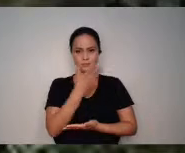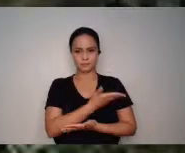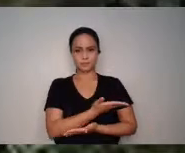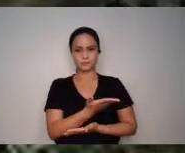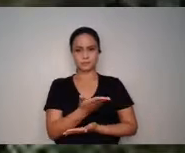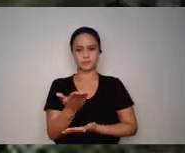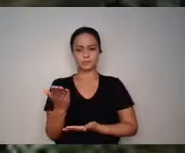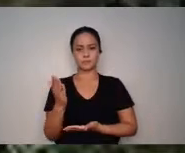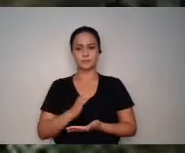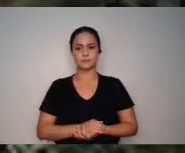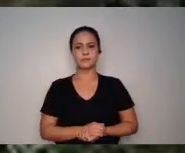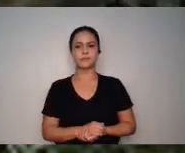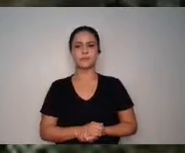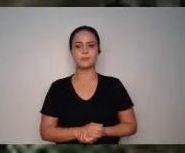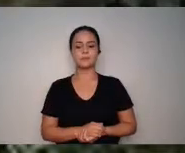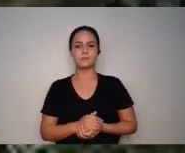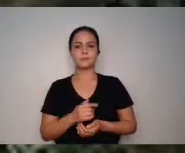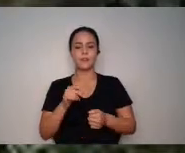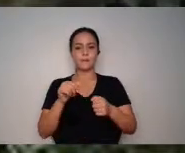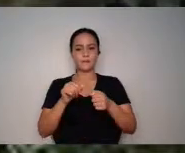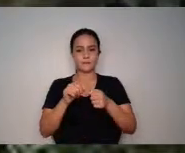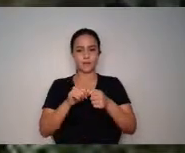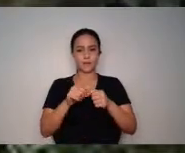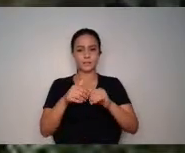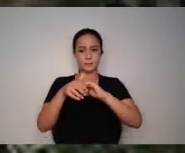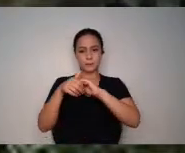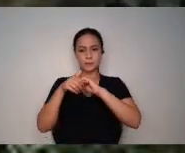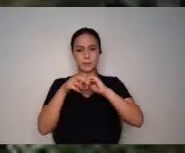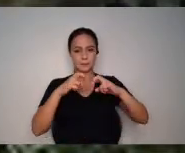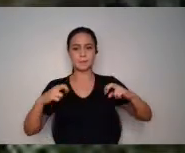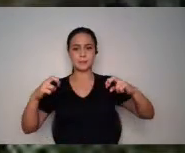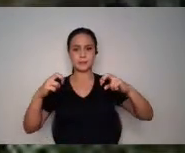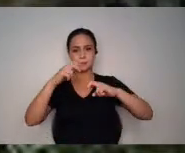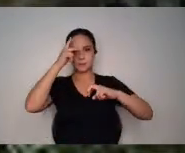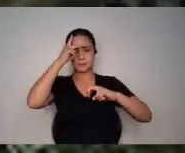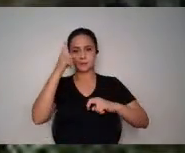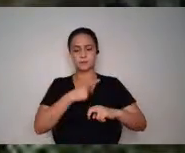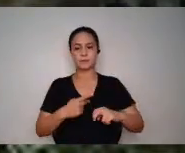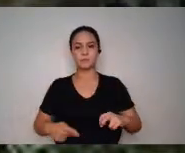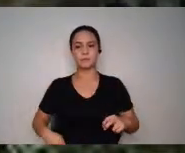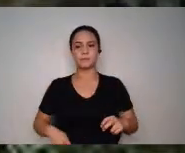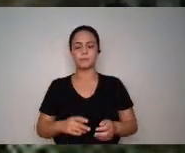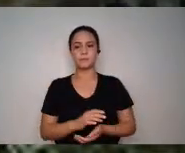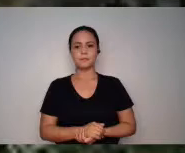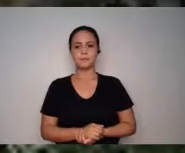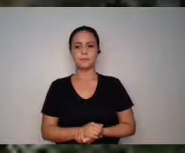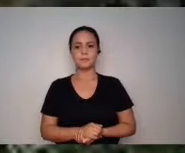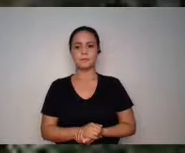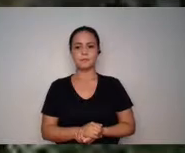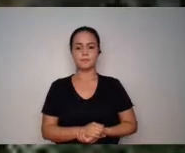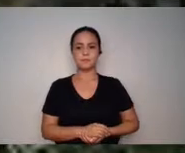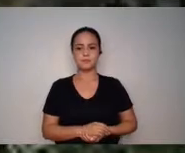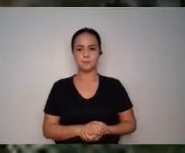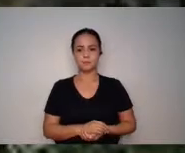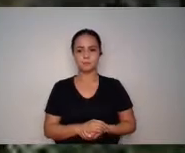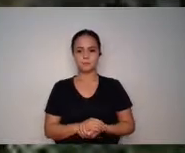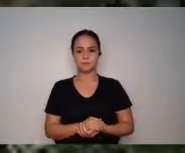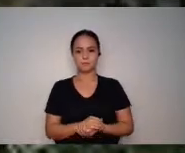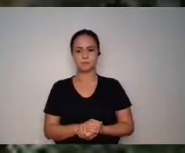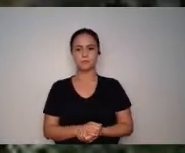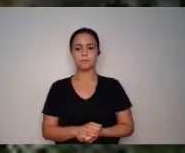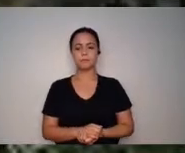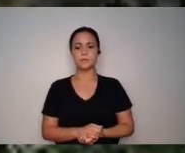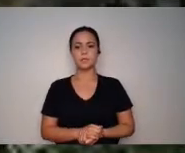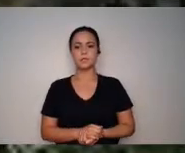Good morning, everyone. I greet everyone on behalf of